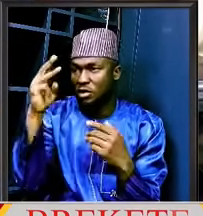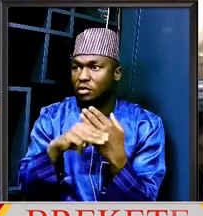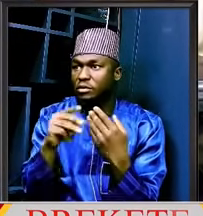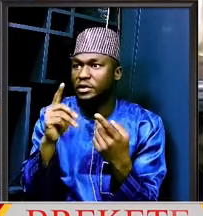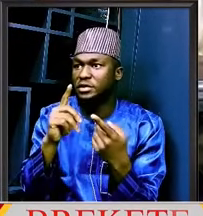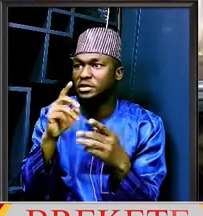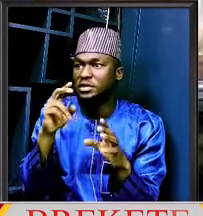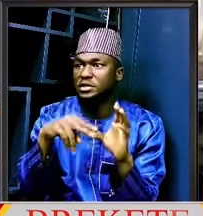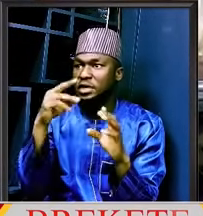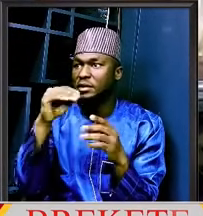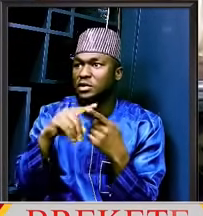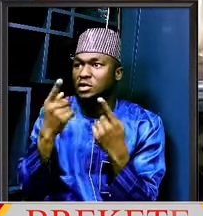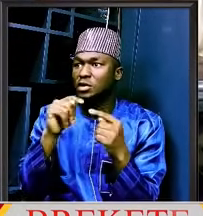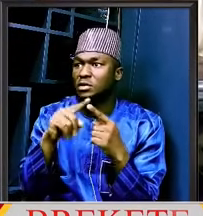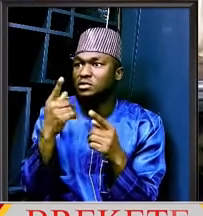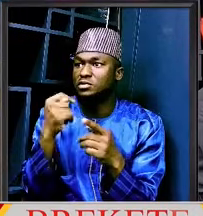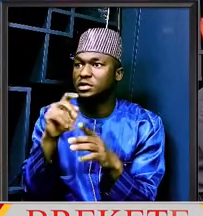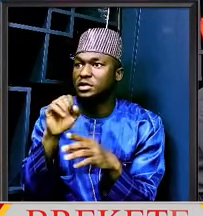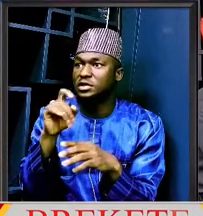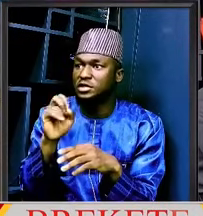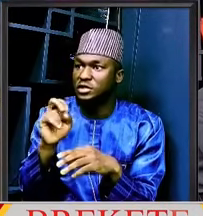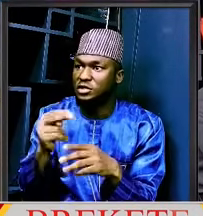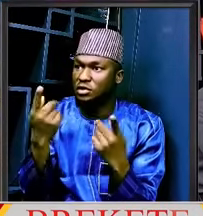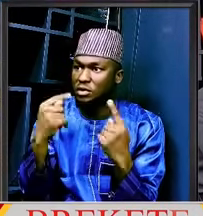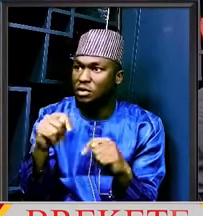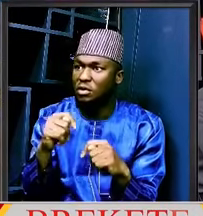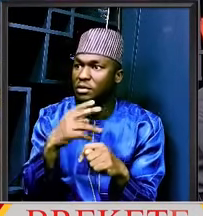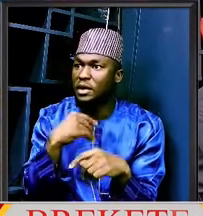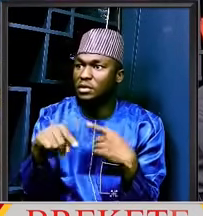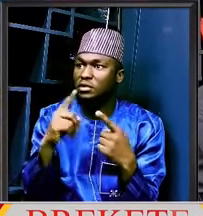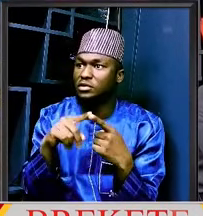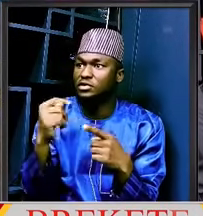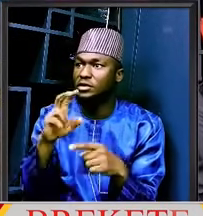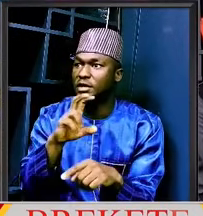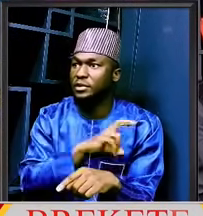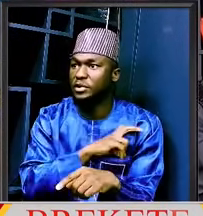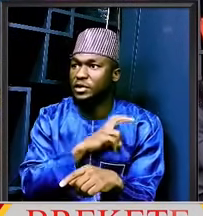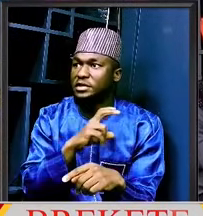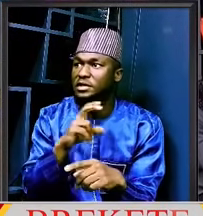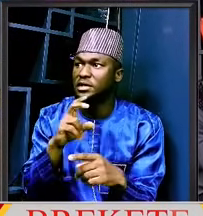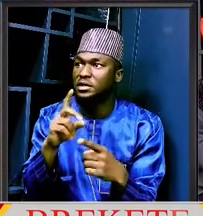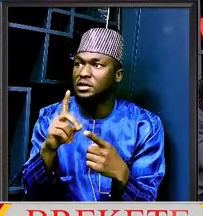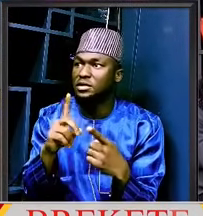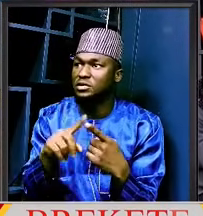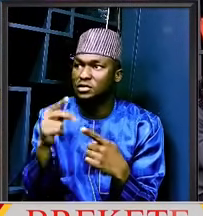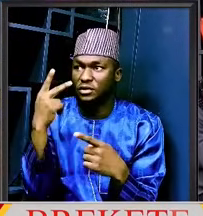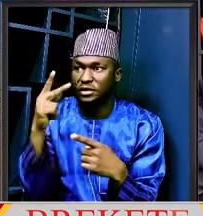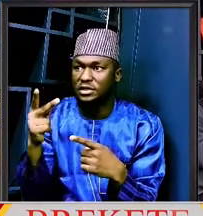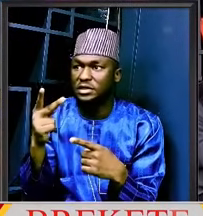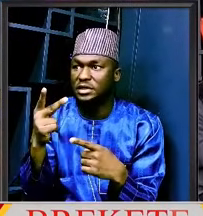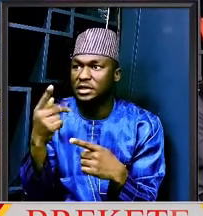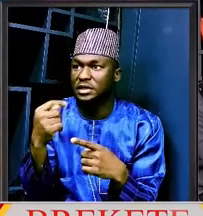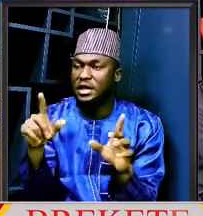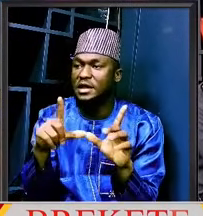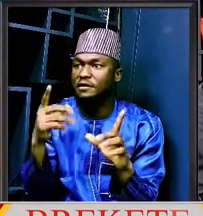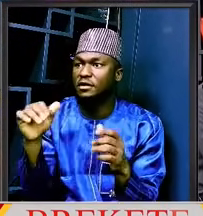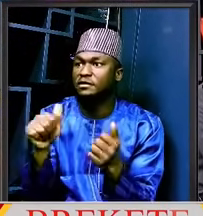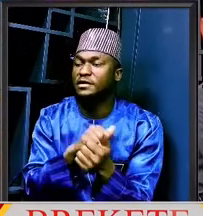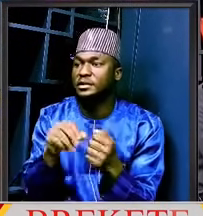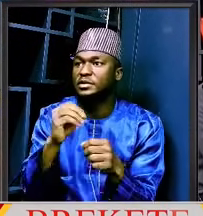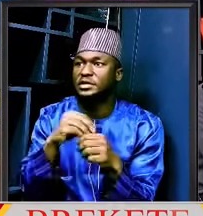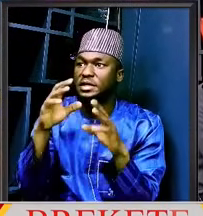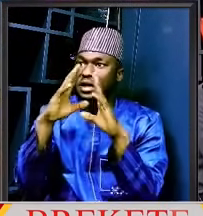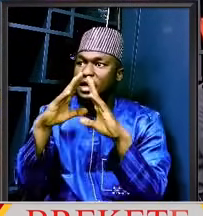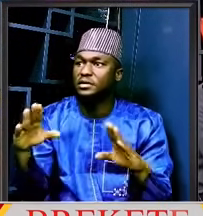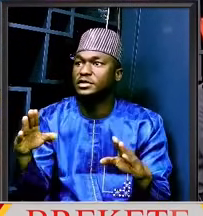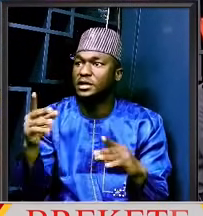to come to the station. The man came, they now went with the police in the evening to go and assess the level of damage in the house. When